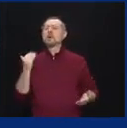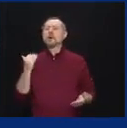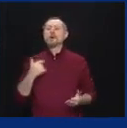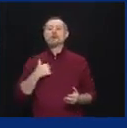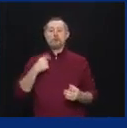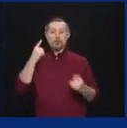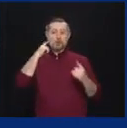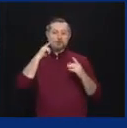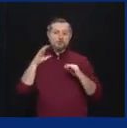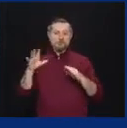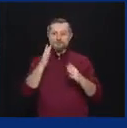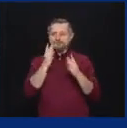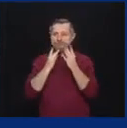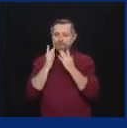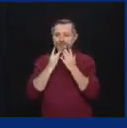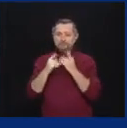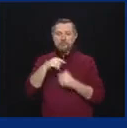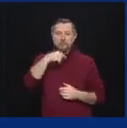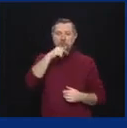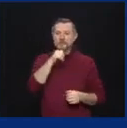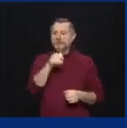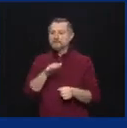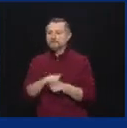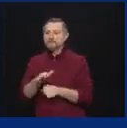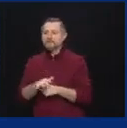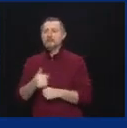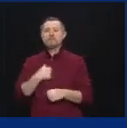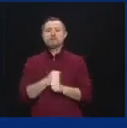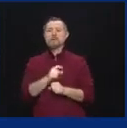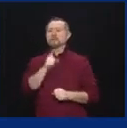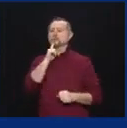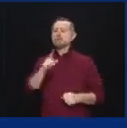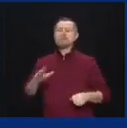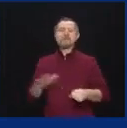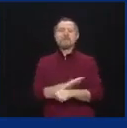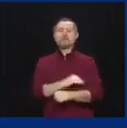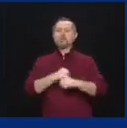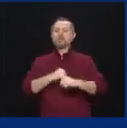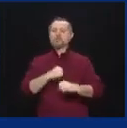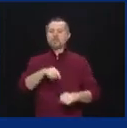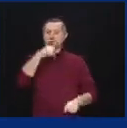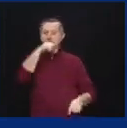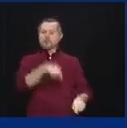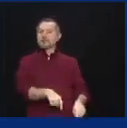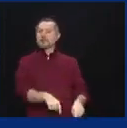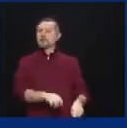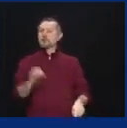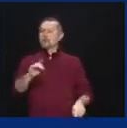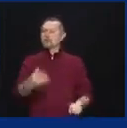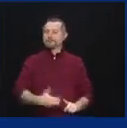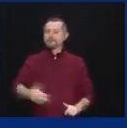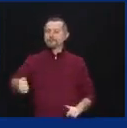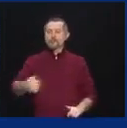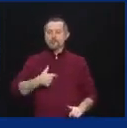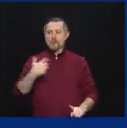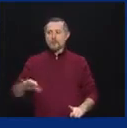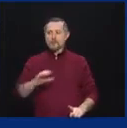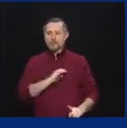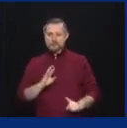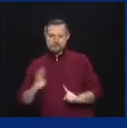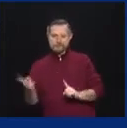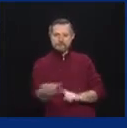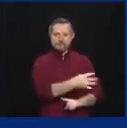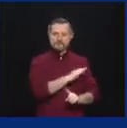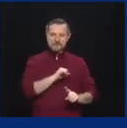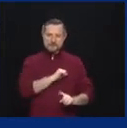turkey shortage going around. So I want to make sure we had all the protection to protect this turkey. So nobody took our turkey. So again, thanks to the state